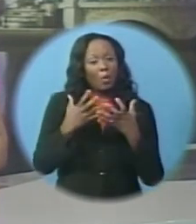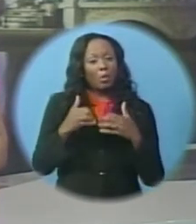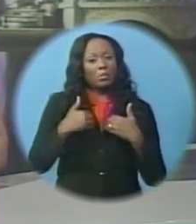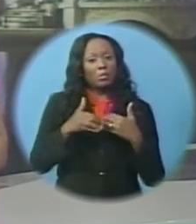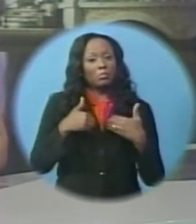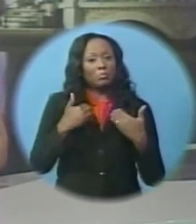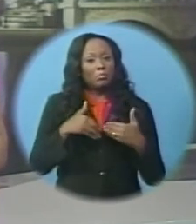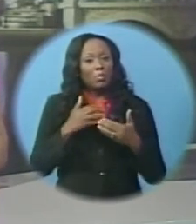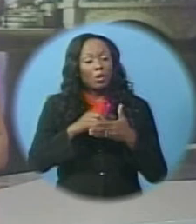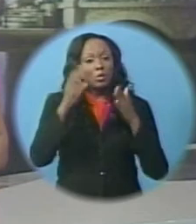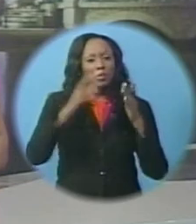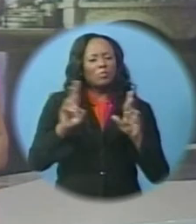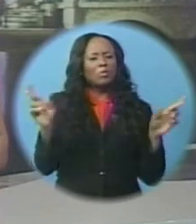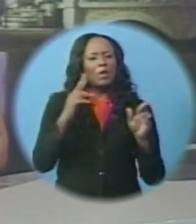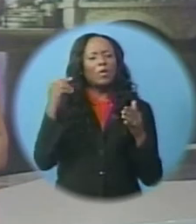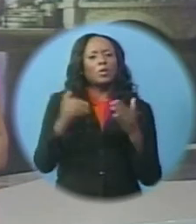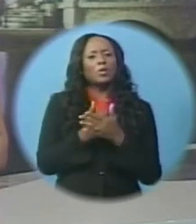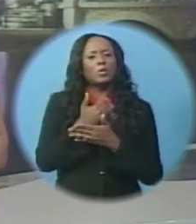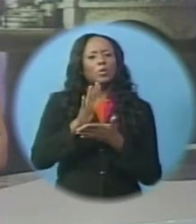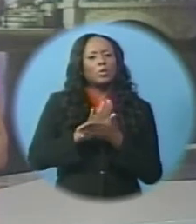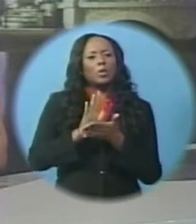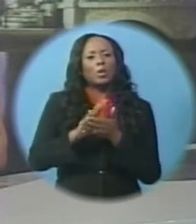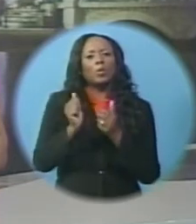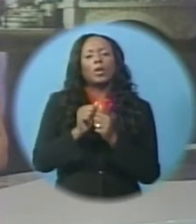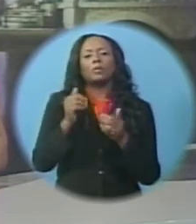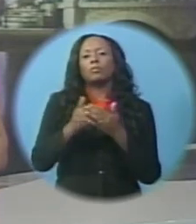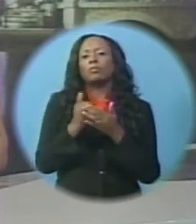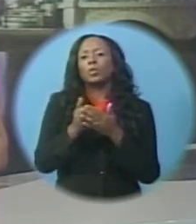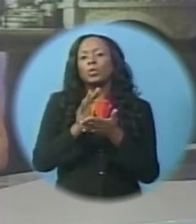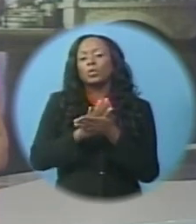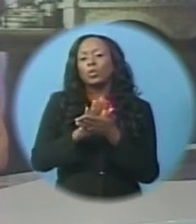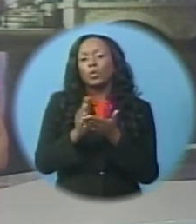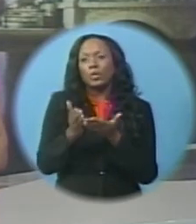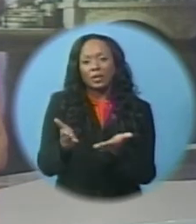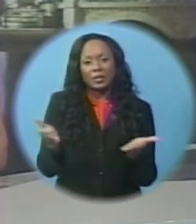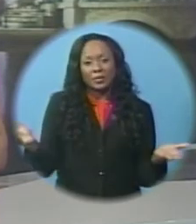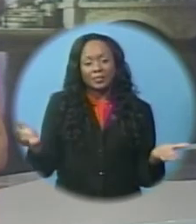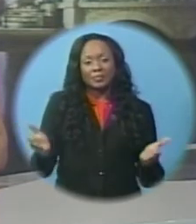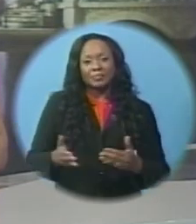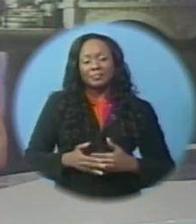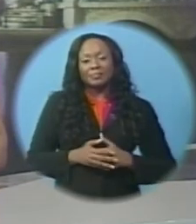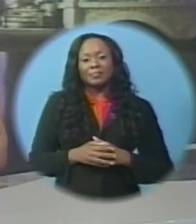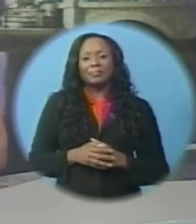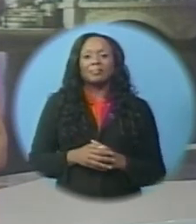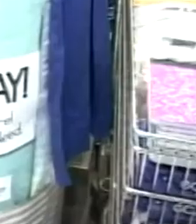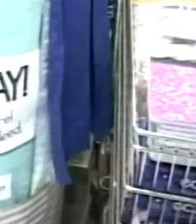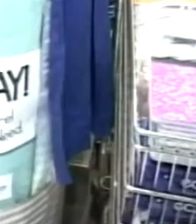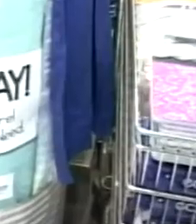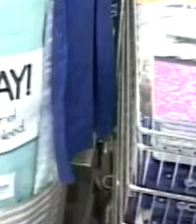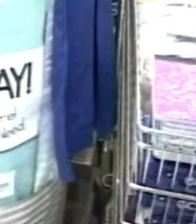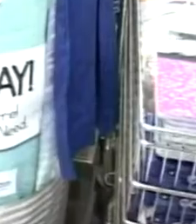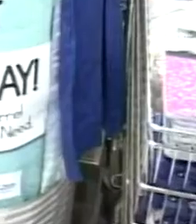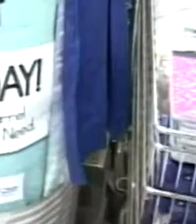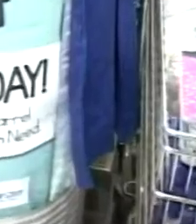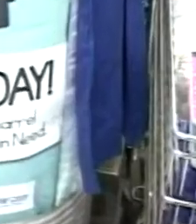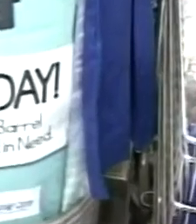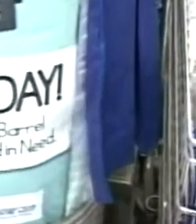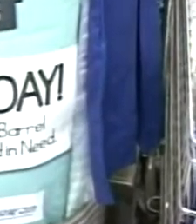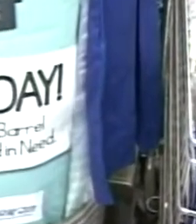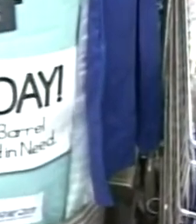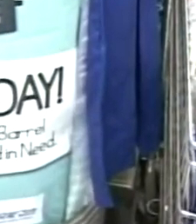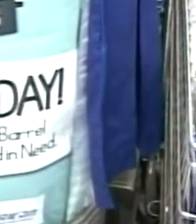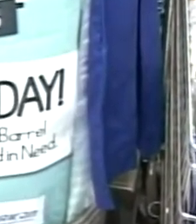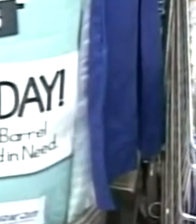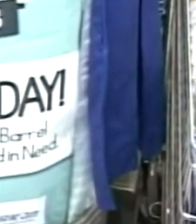are ready for the new term with their back-to-school supplies initiative. Shoppers at Cape Shepherd Bridgetown can make monetary donations or